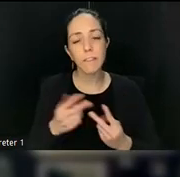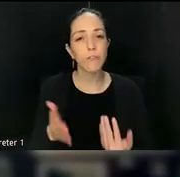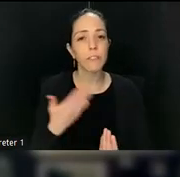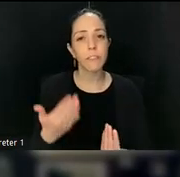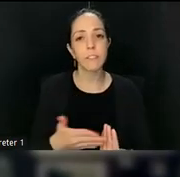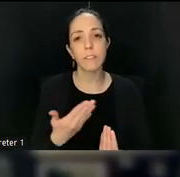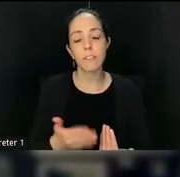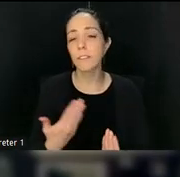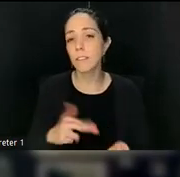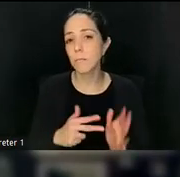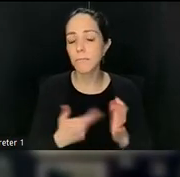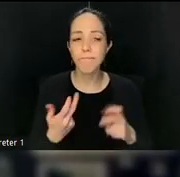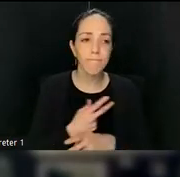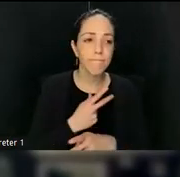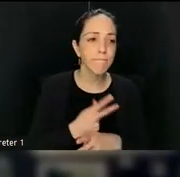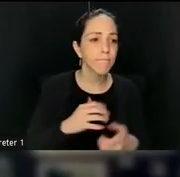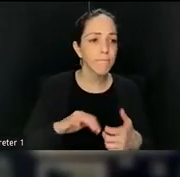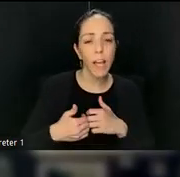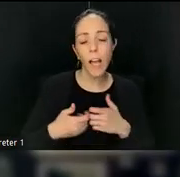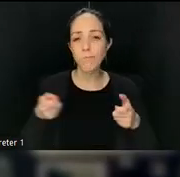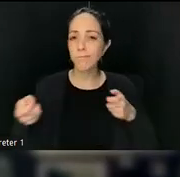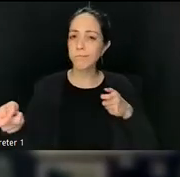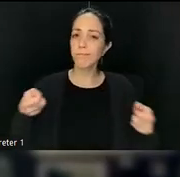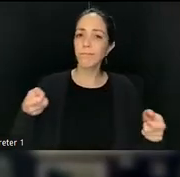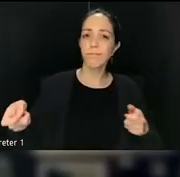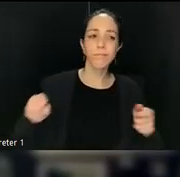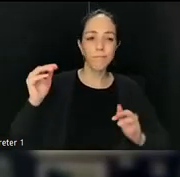to find a way to manage that,